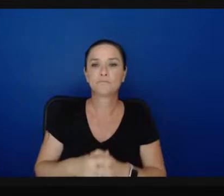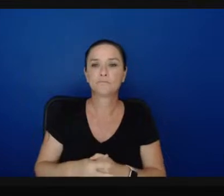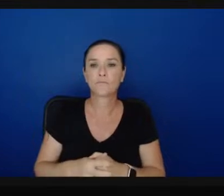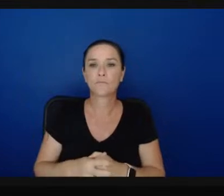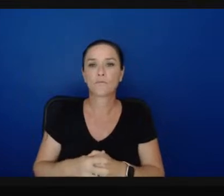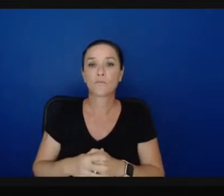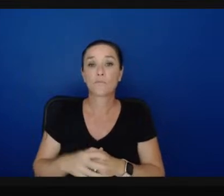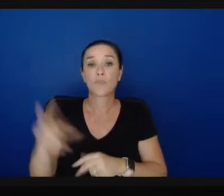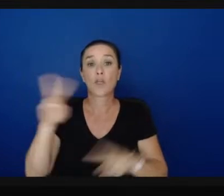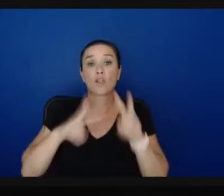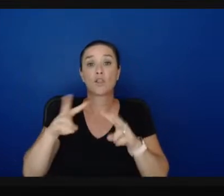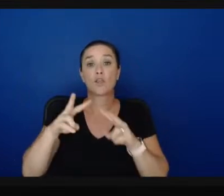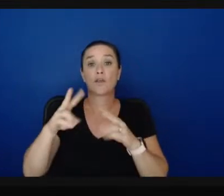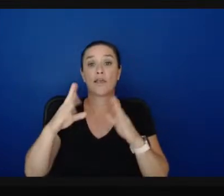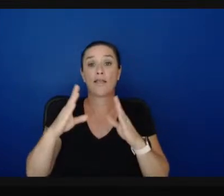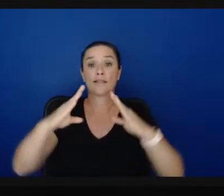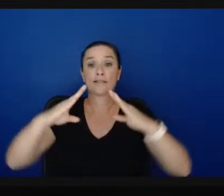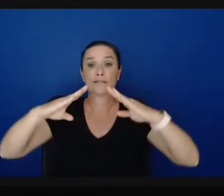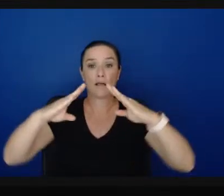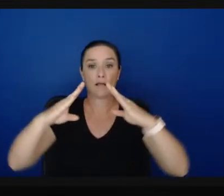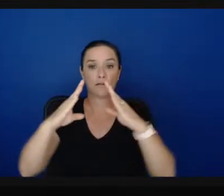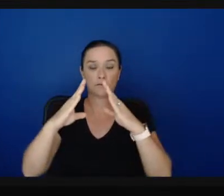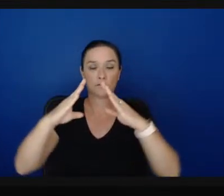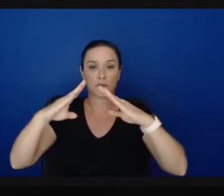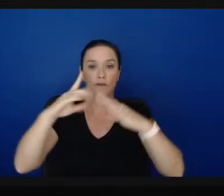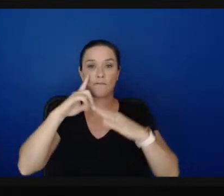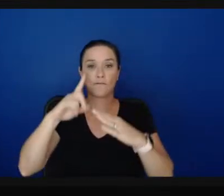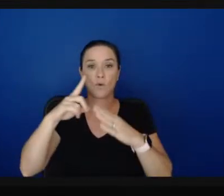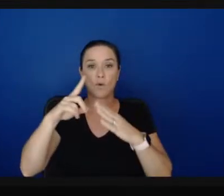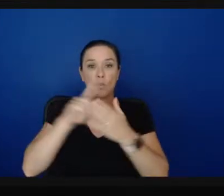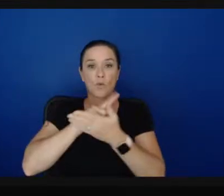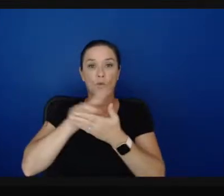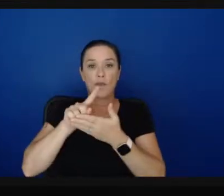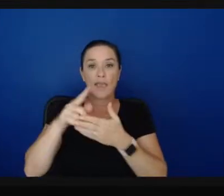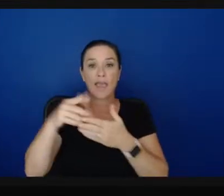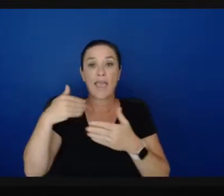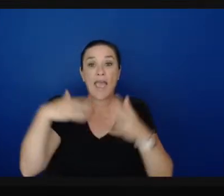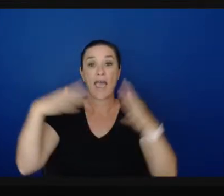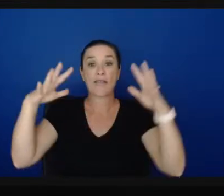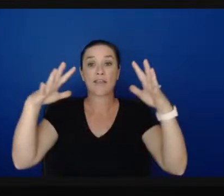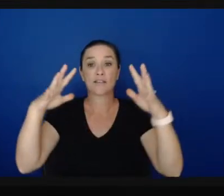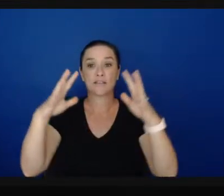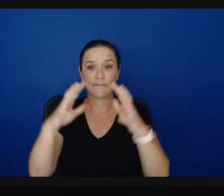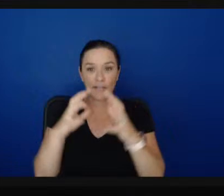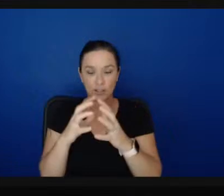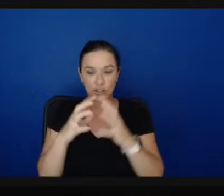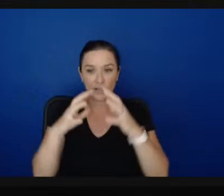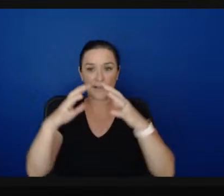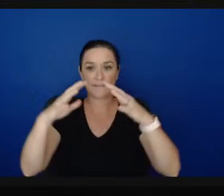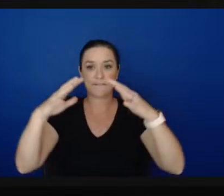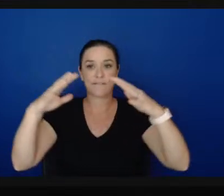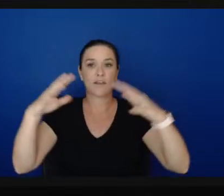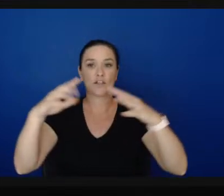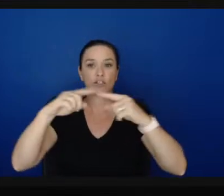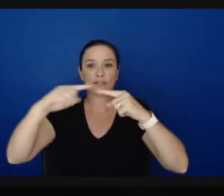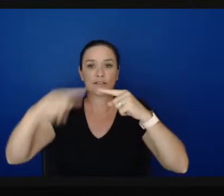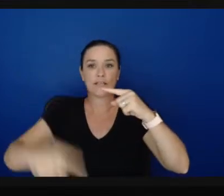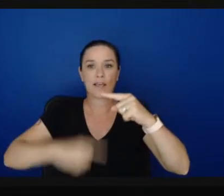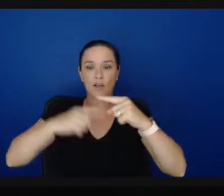Looking at tilt for the week, you can see the volcano was going through a deflation-inflation cycle when the first earthquake